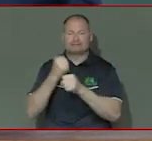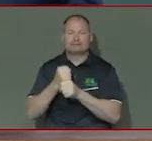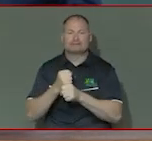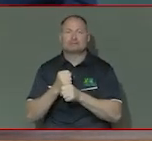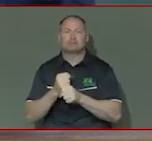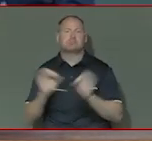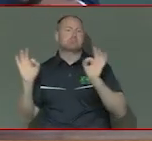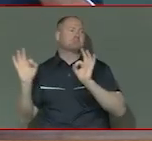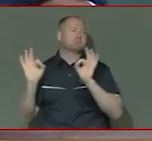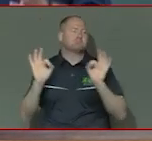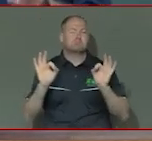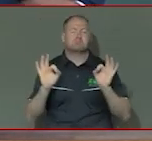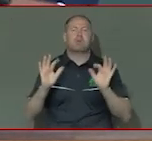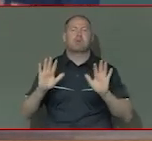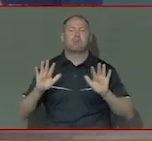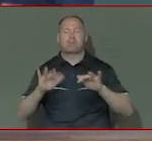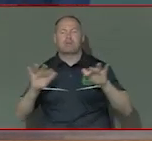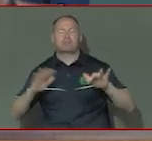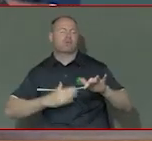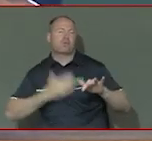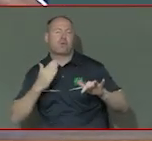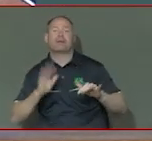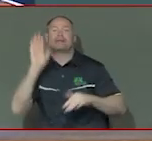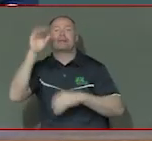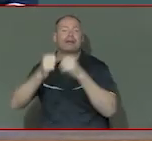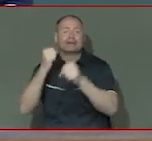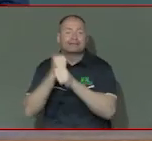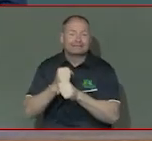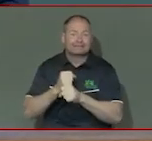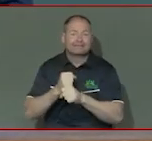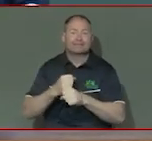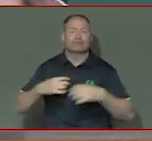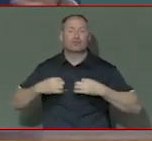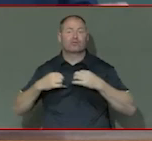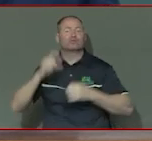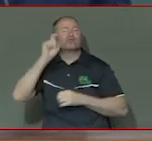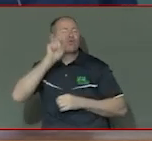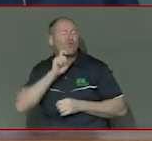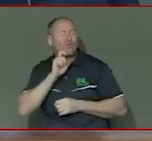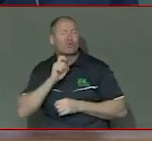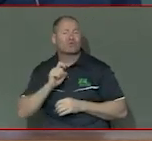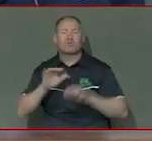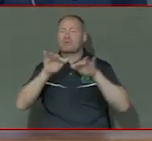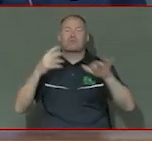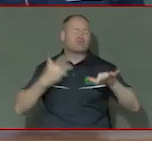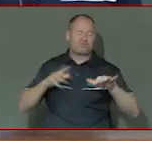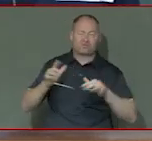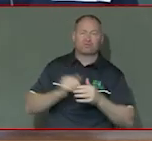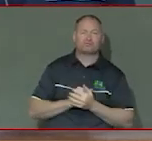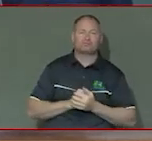away. So a clothing stock will be 2 to 4 times. A grocery store,